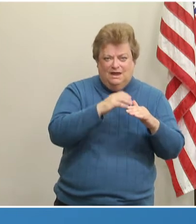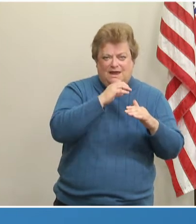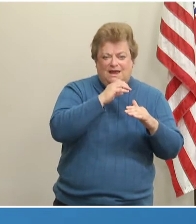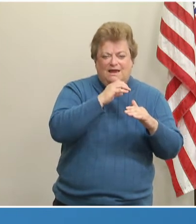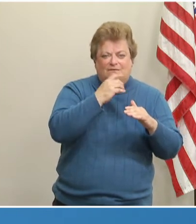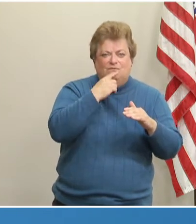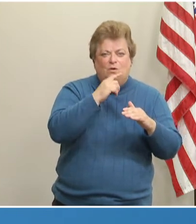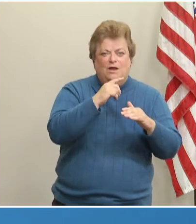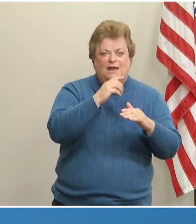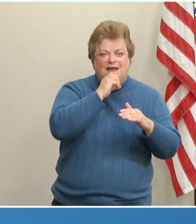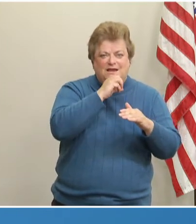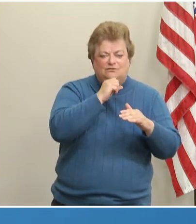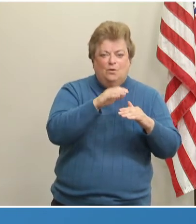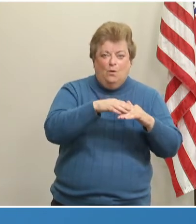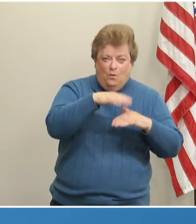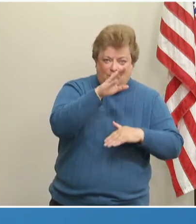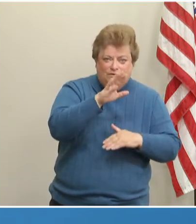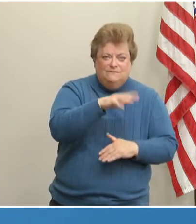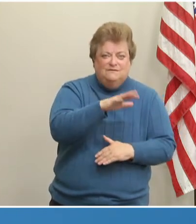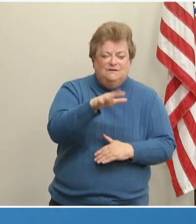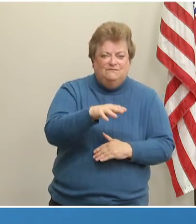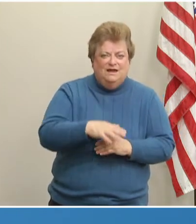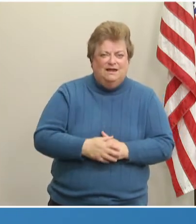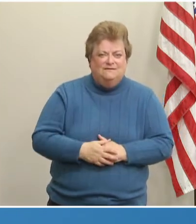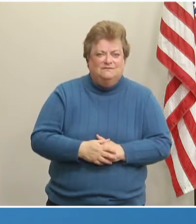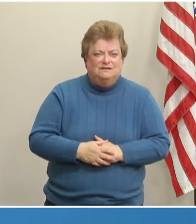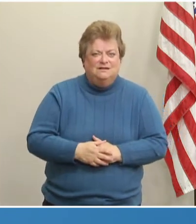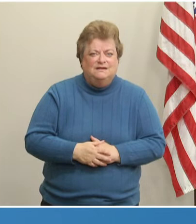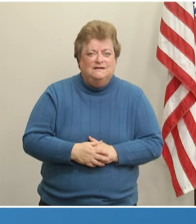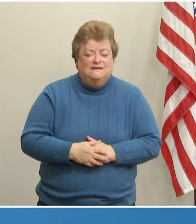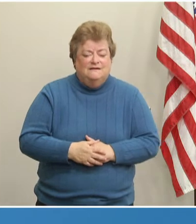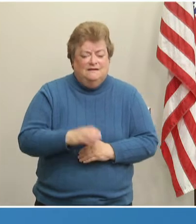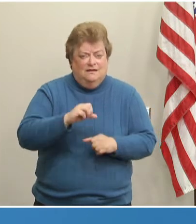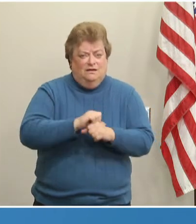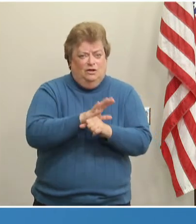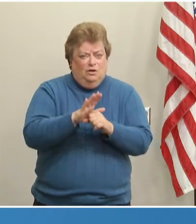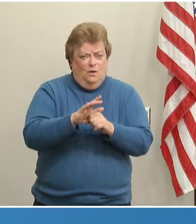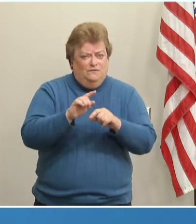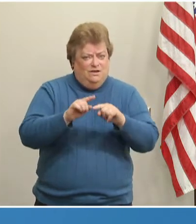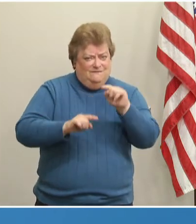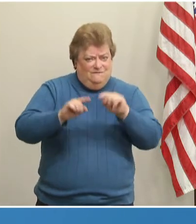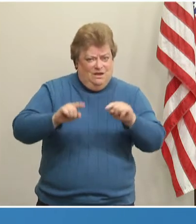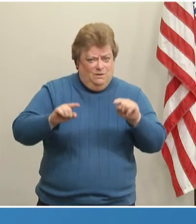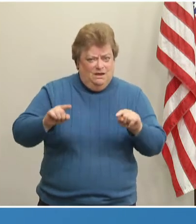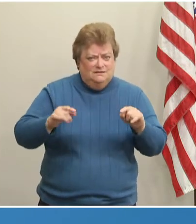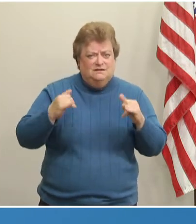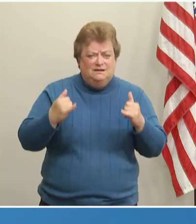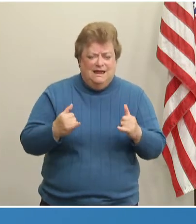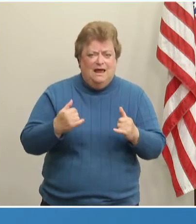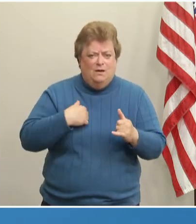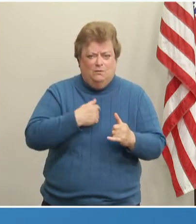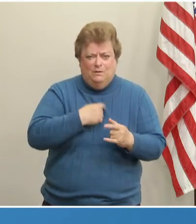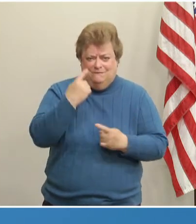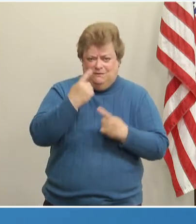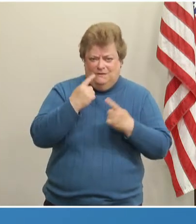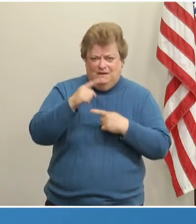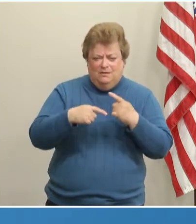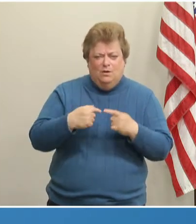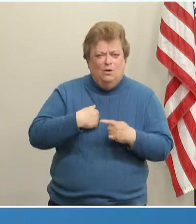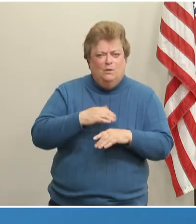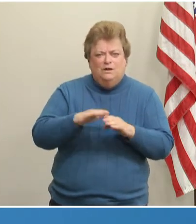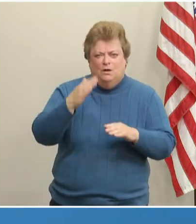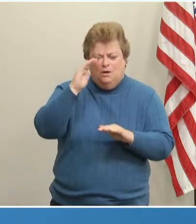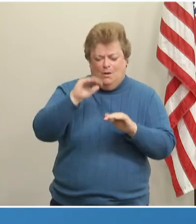over 55. The variants of the virus are another factor to consider. We don't know the full impact